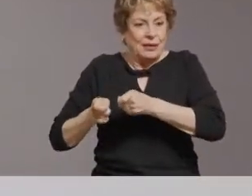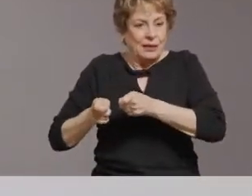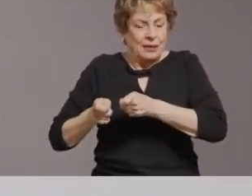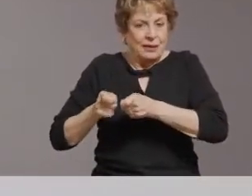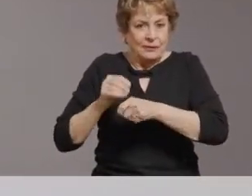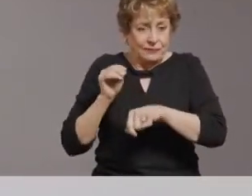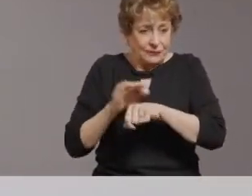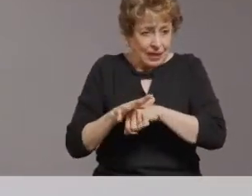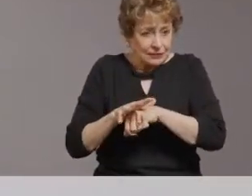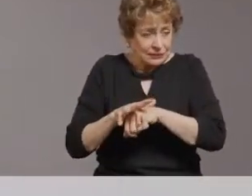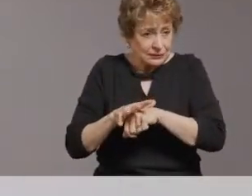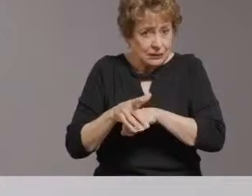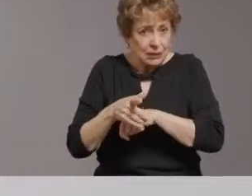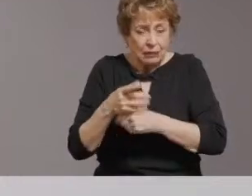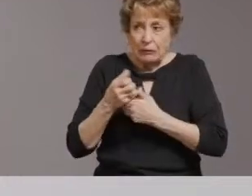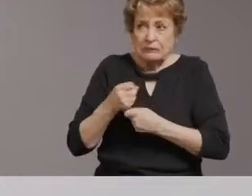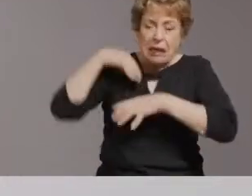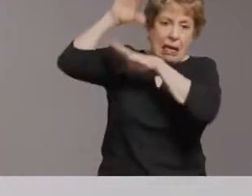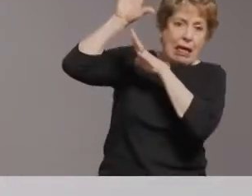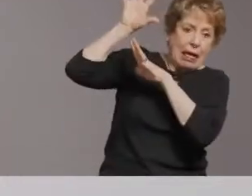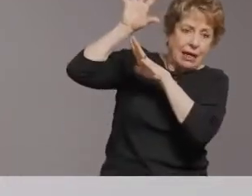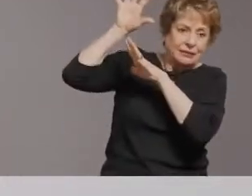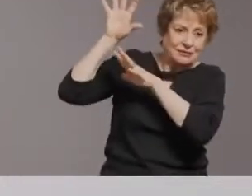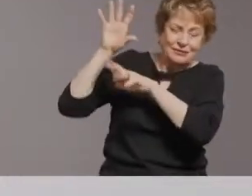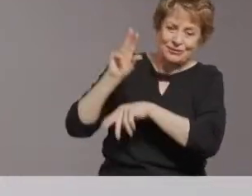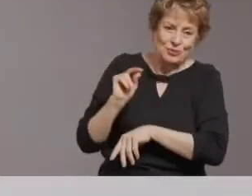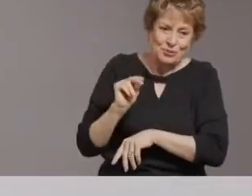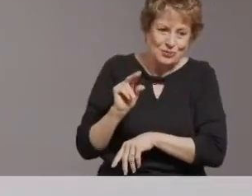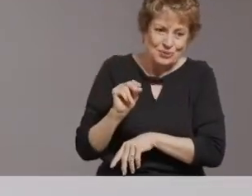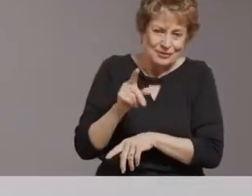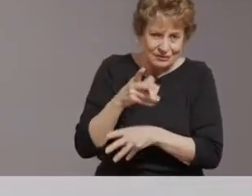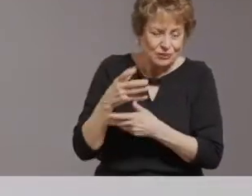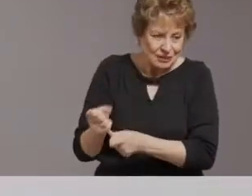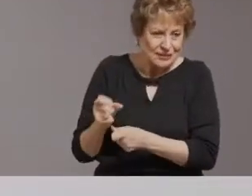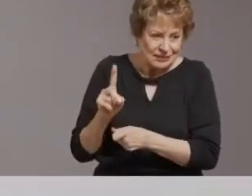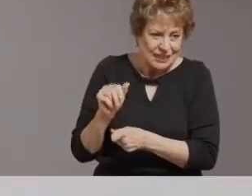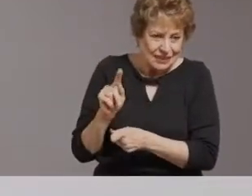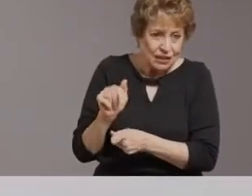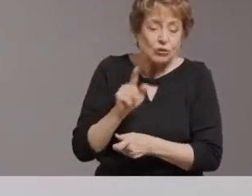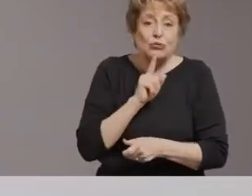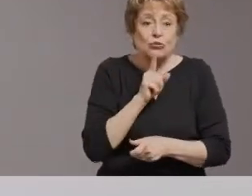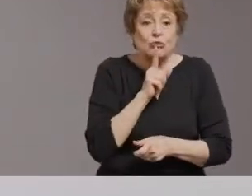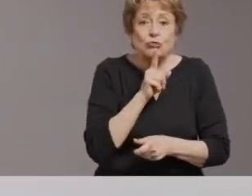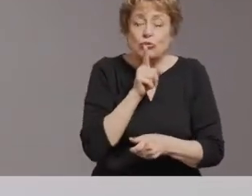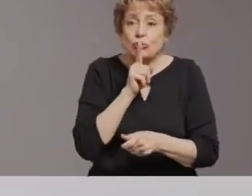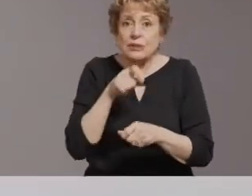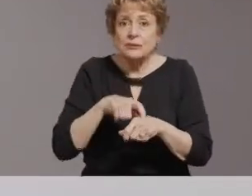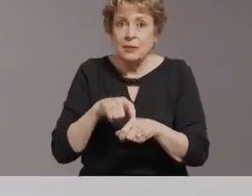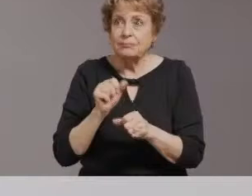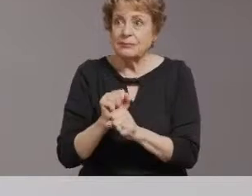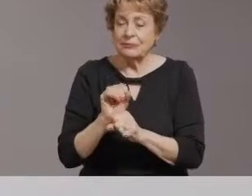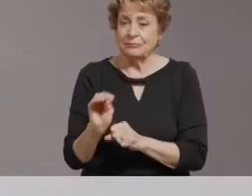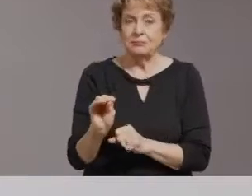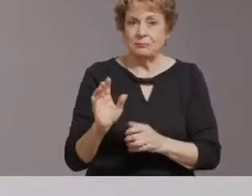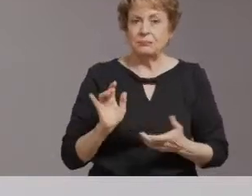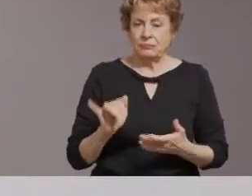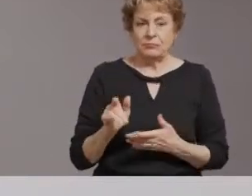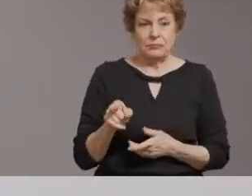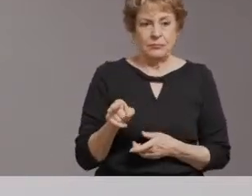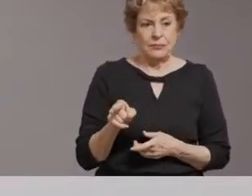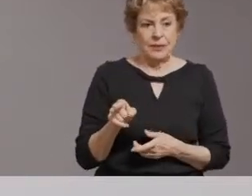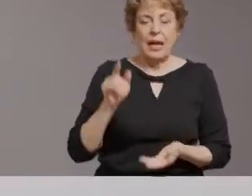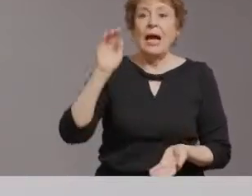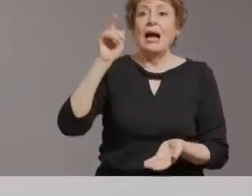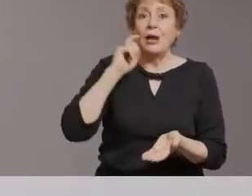view of the data, because we report real time. And so that's one of the things also, as we get fewer and fewer cases,